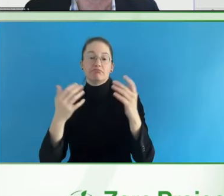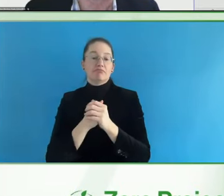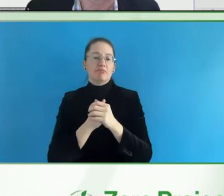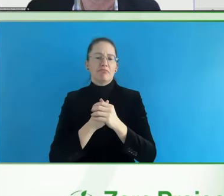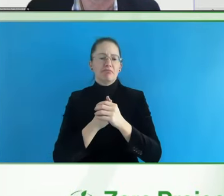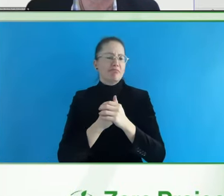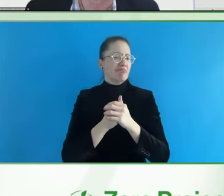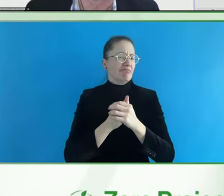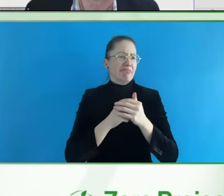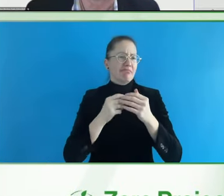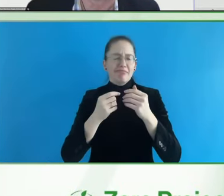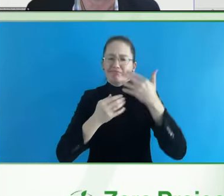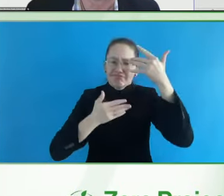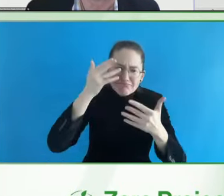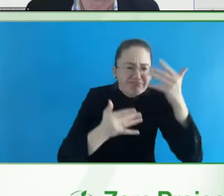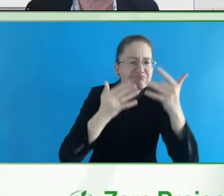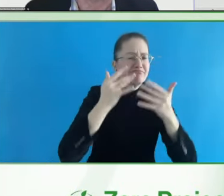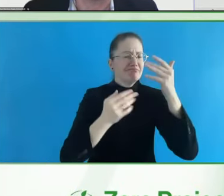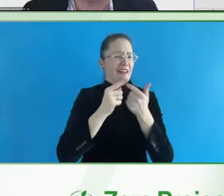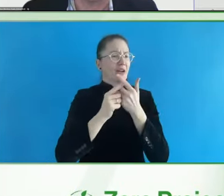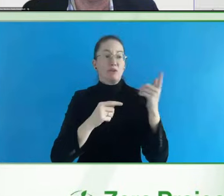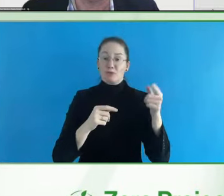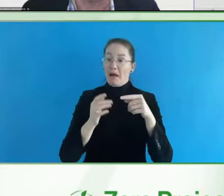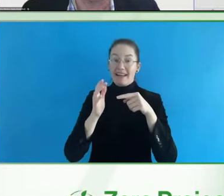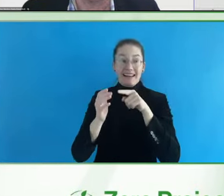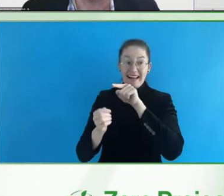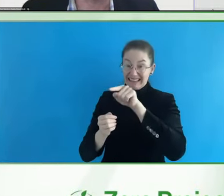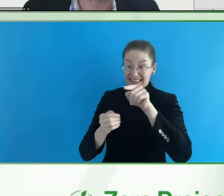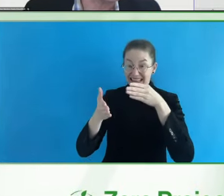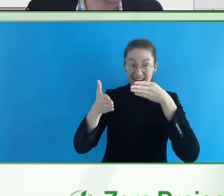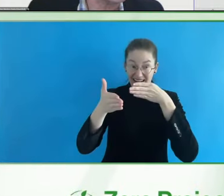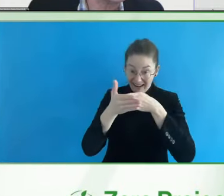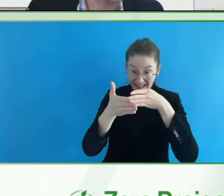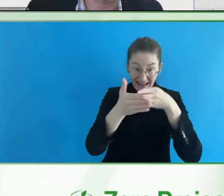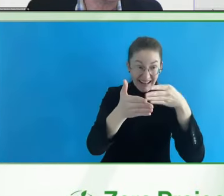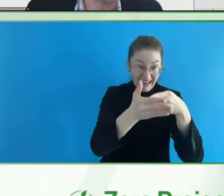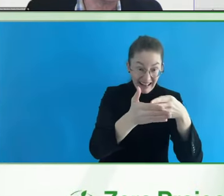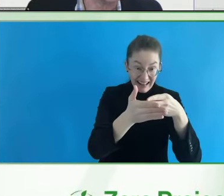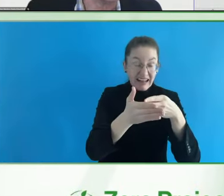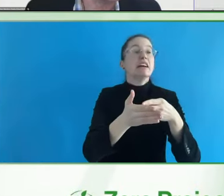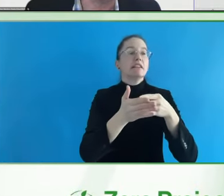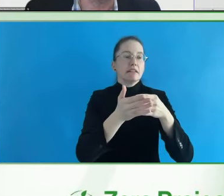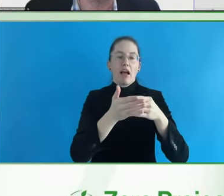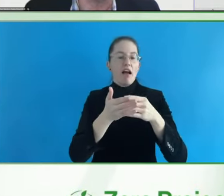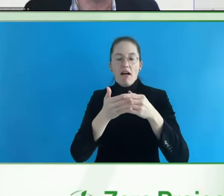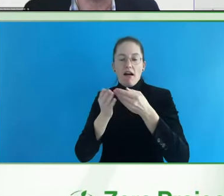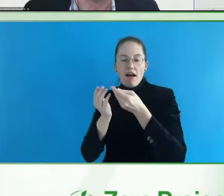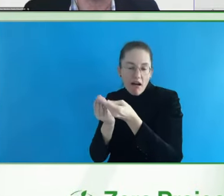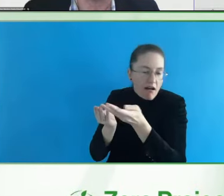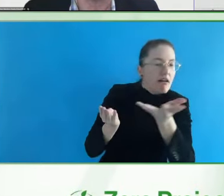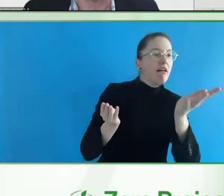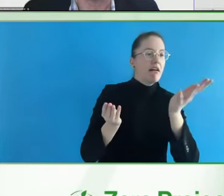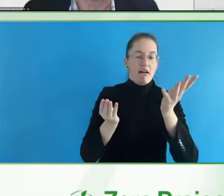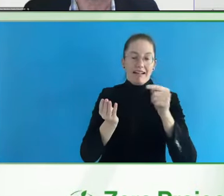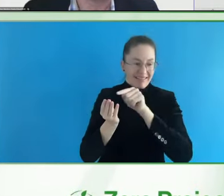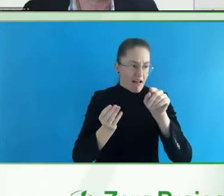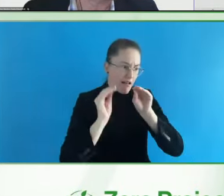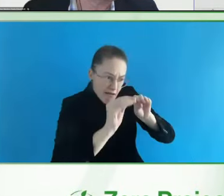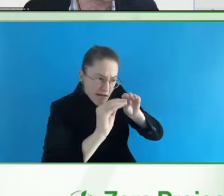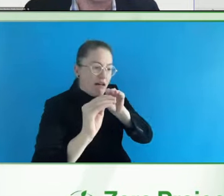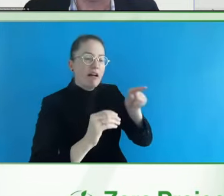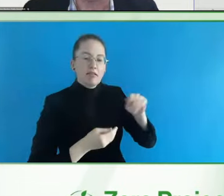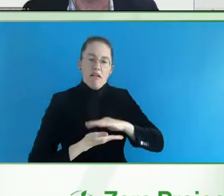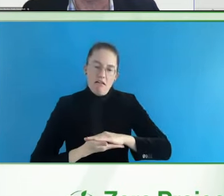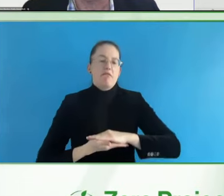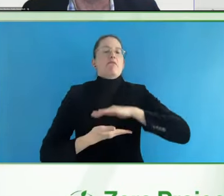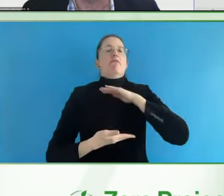competencies generate among students. Regarding the freedom, the freedom generated by